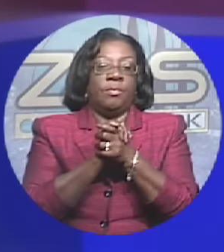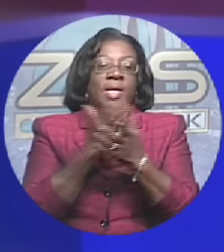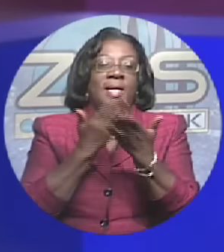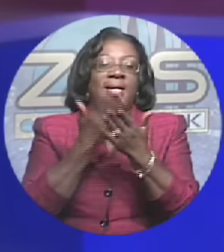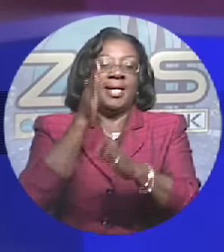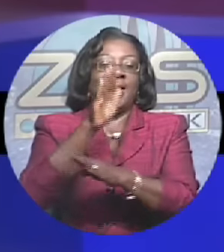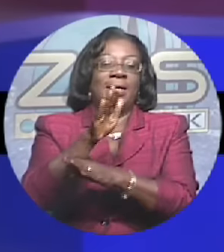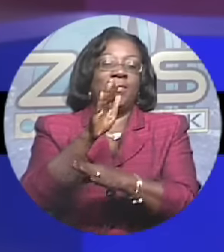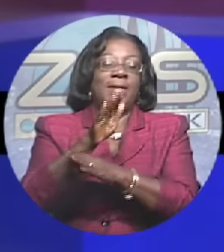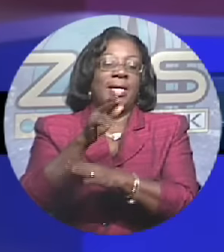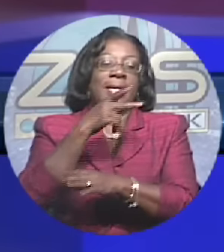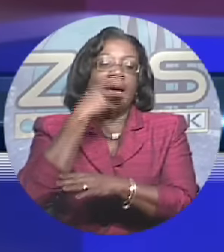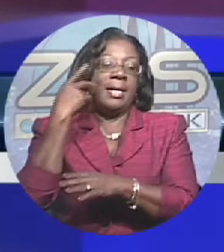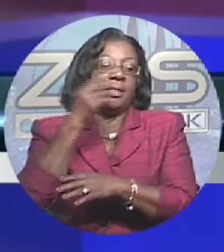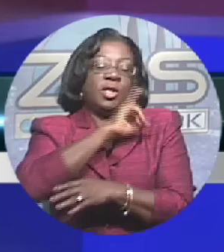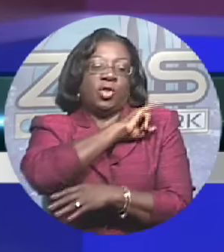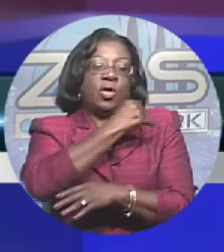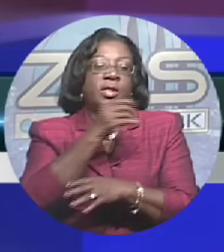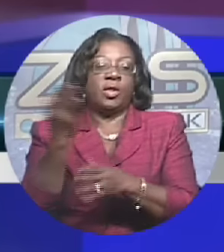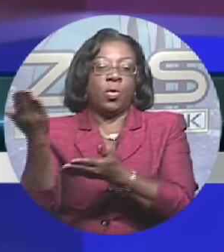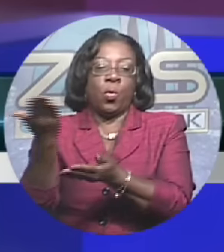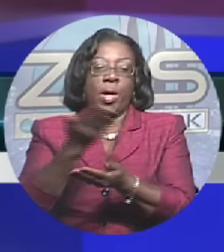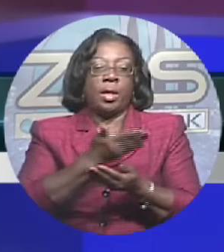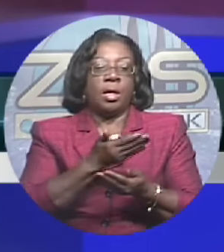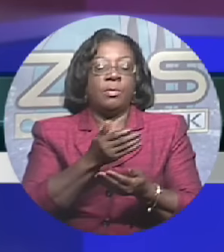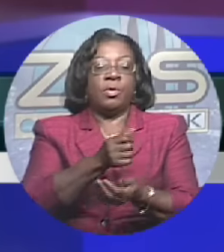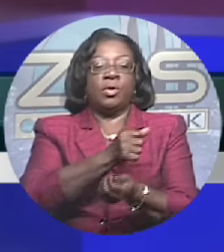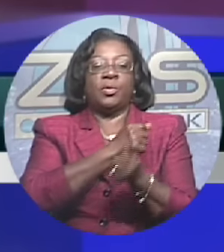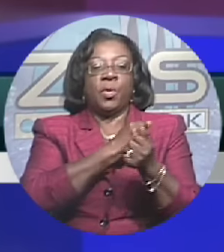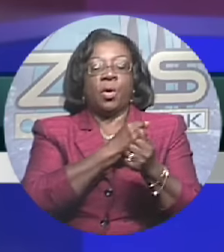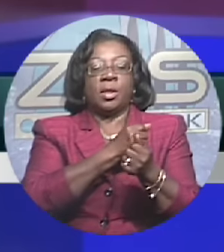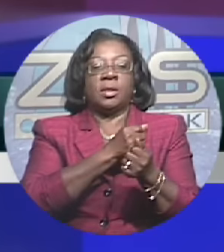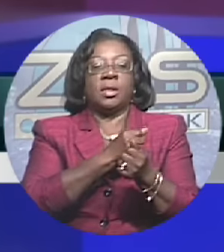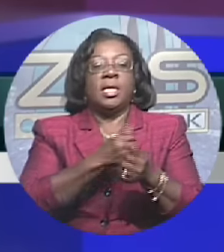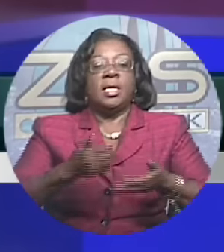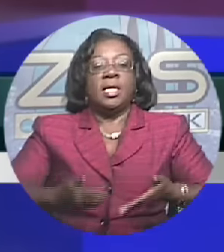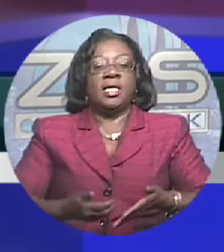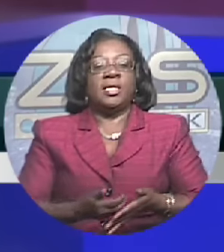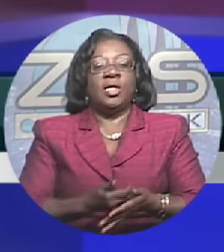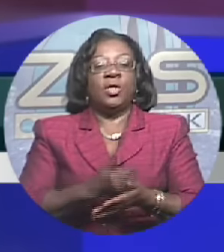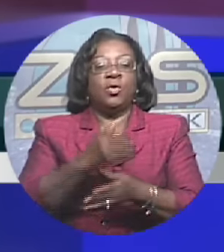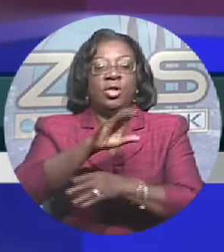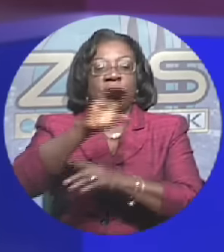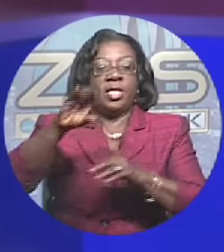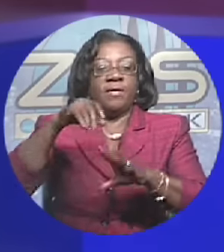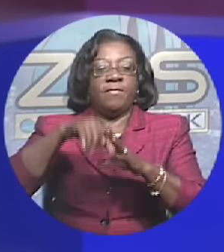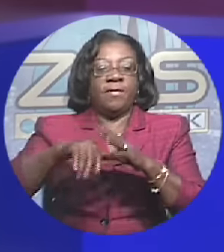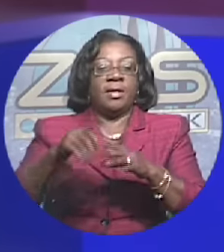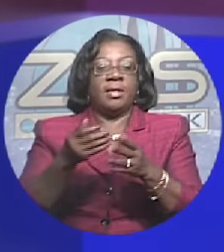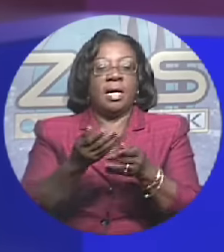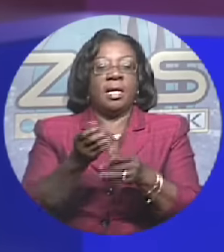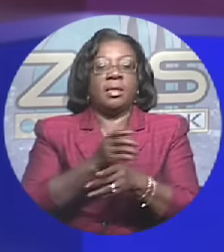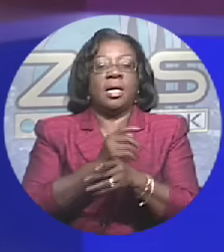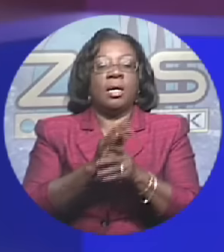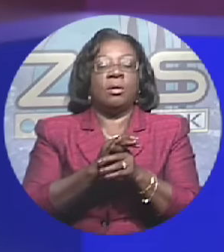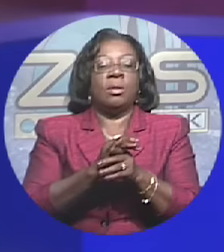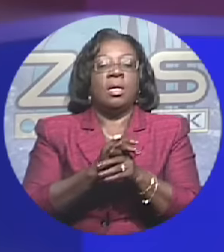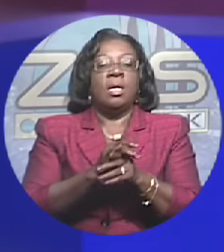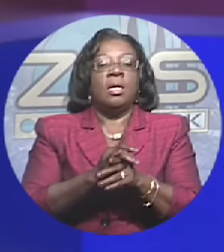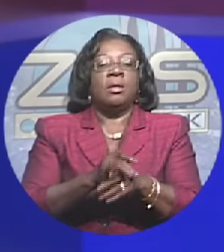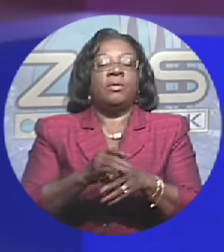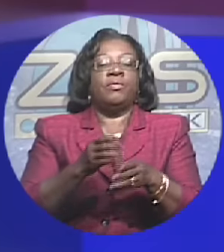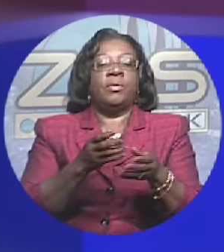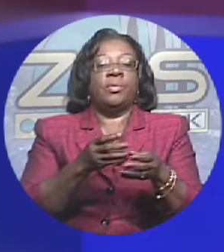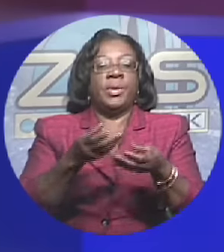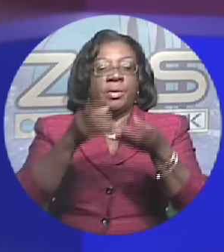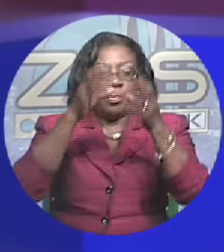Good evening, Bahamas. I'm Kelsey Johnson. Welcome to Sports Tuesday. There's a new sheriff in town calling the shots in baseball. After years of